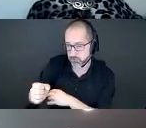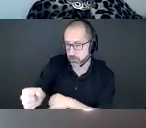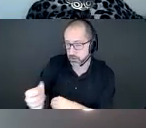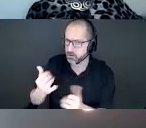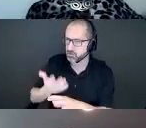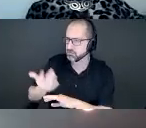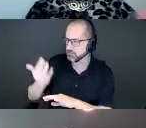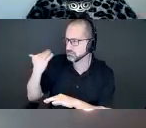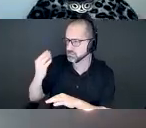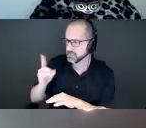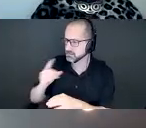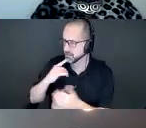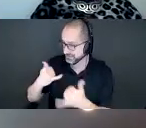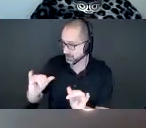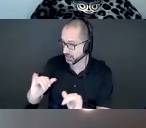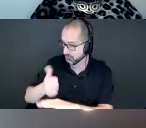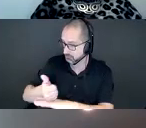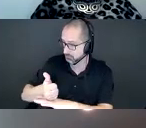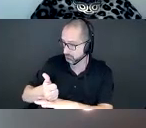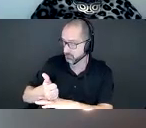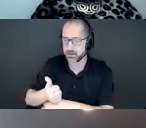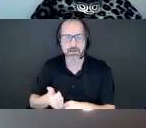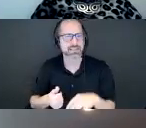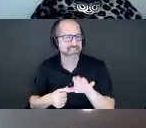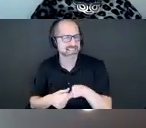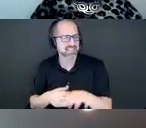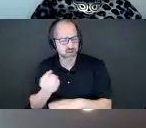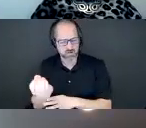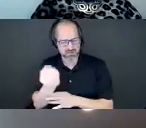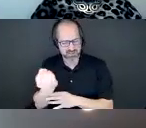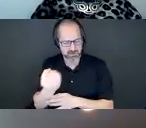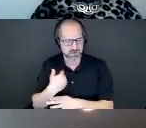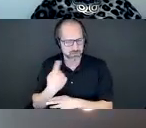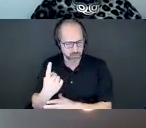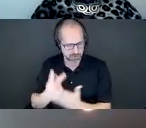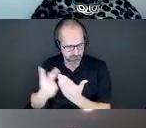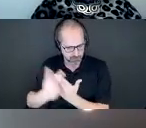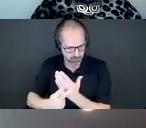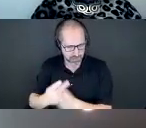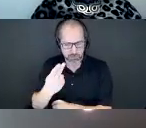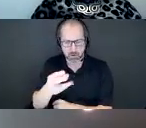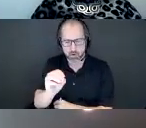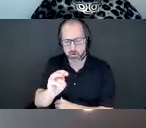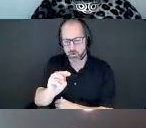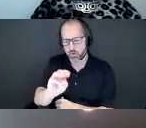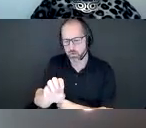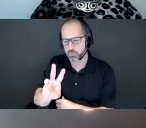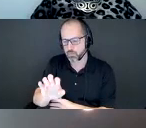Yeah, at this time. they in Ontario we had one program, and that was the Homewood program, and that no longer